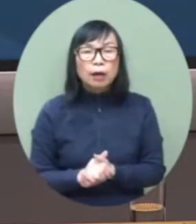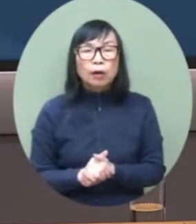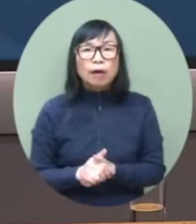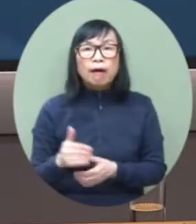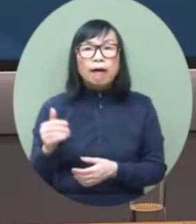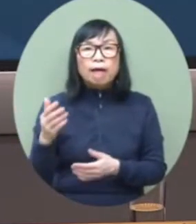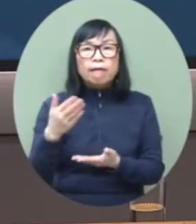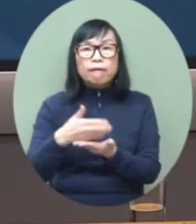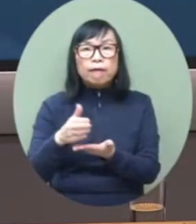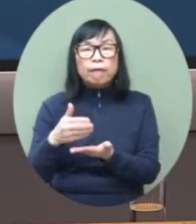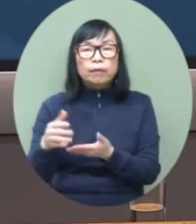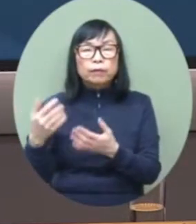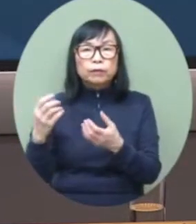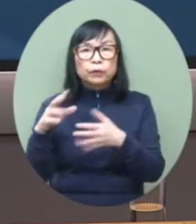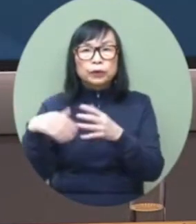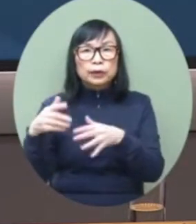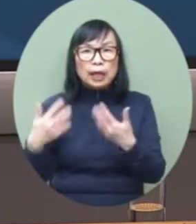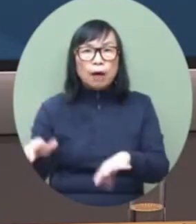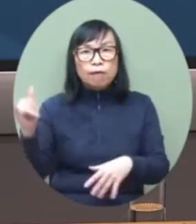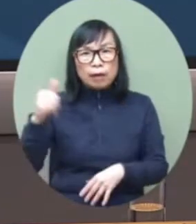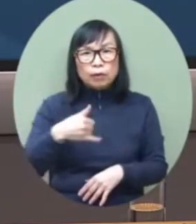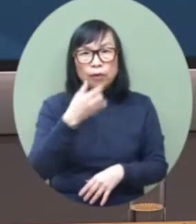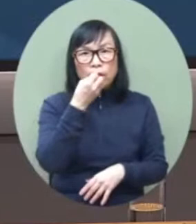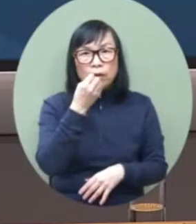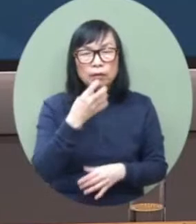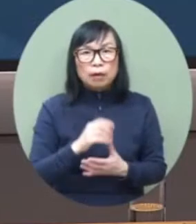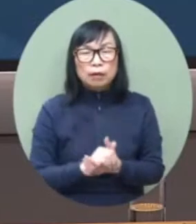a meeting with the mainland,